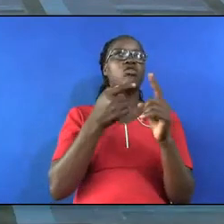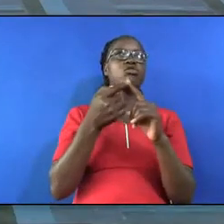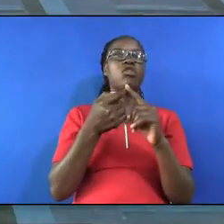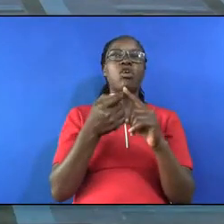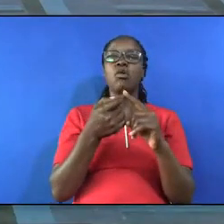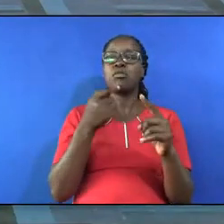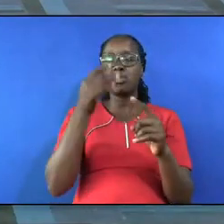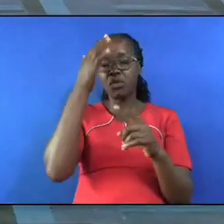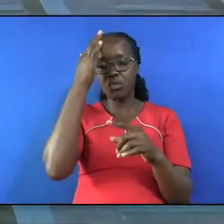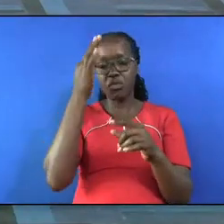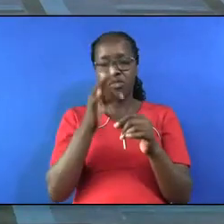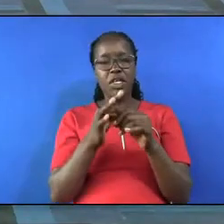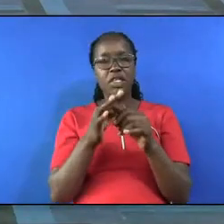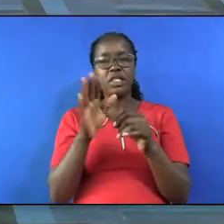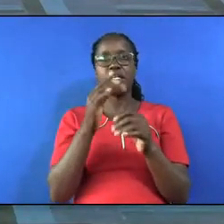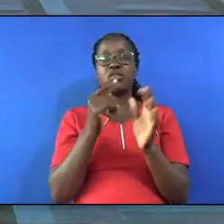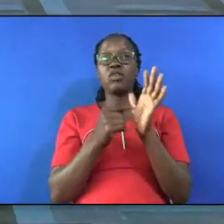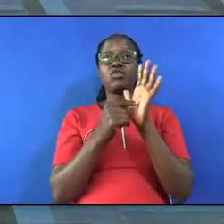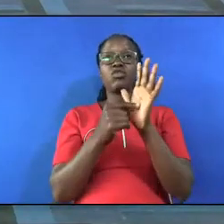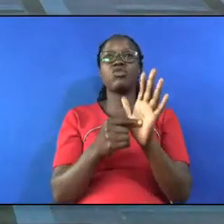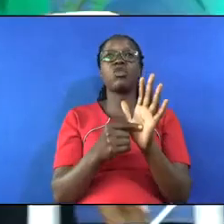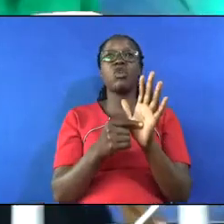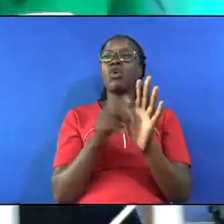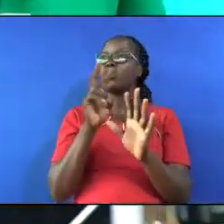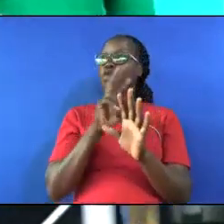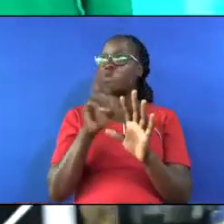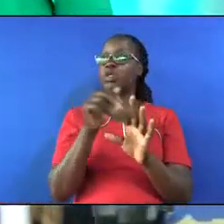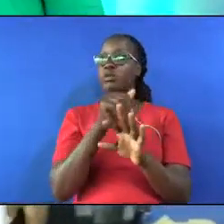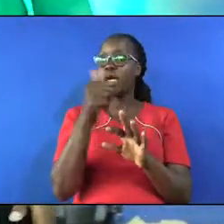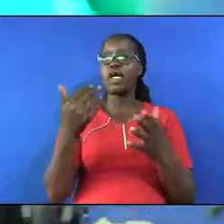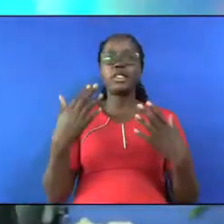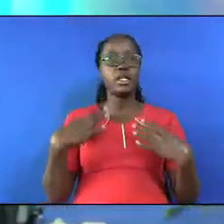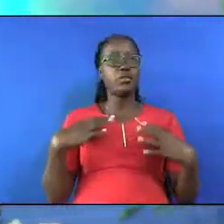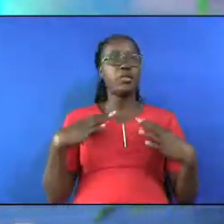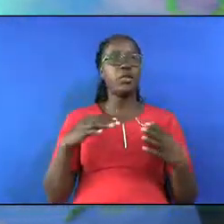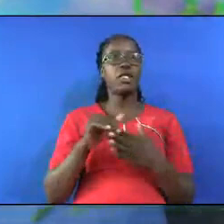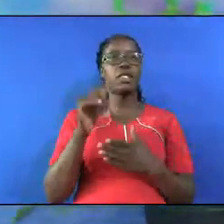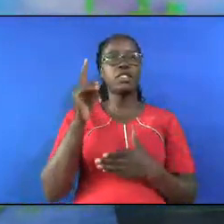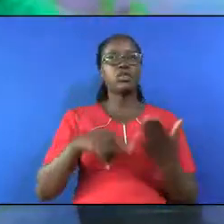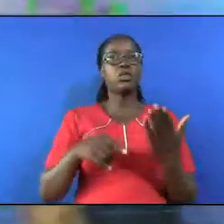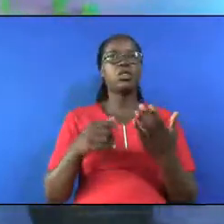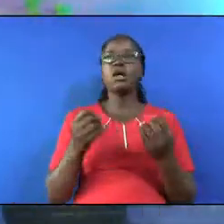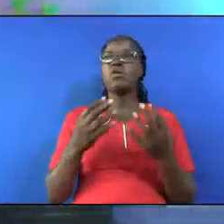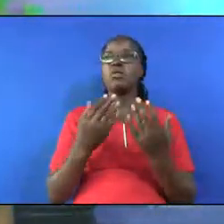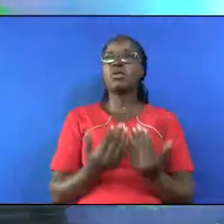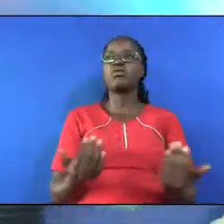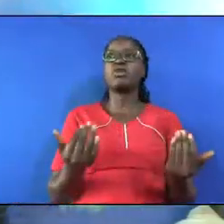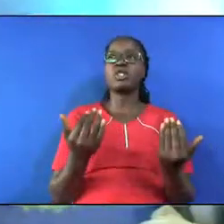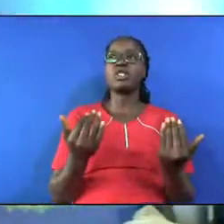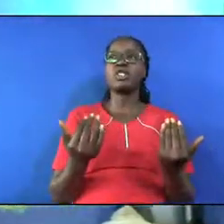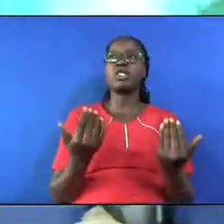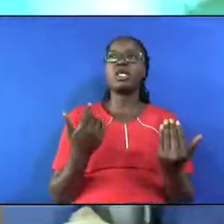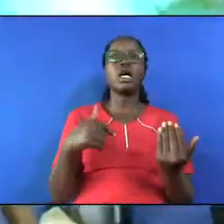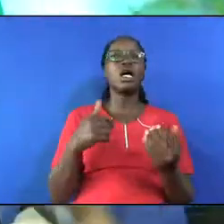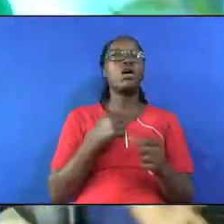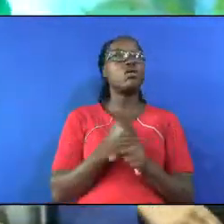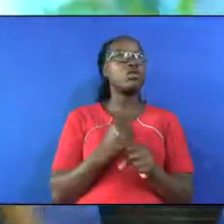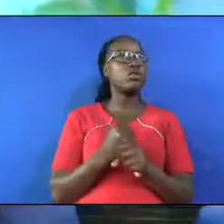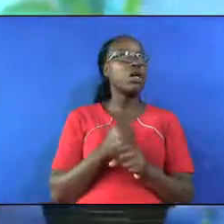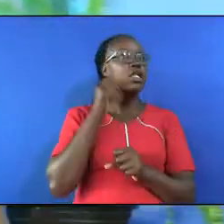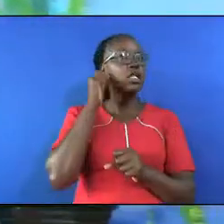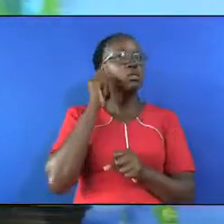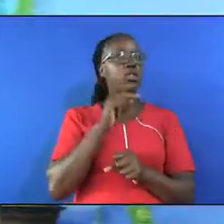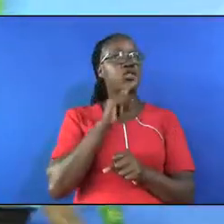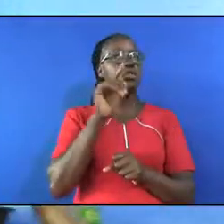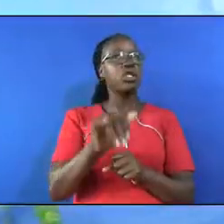from faith. Their obedience was for show off, to be seen by other people. And that is what many of our children are doing today. They're obeying